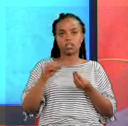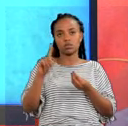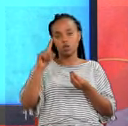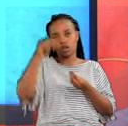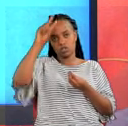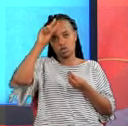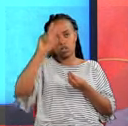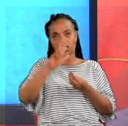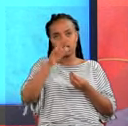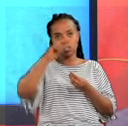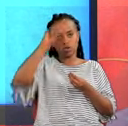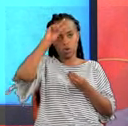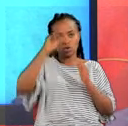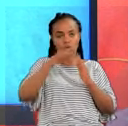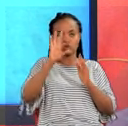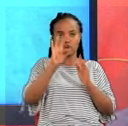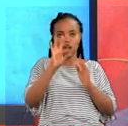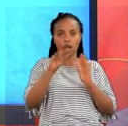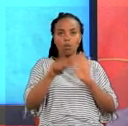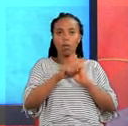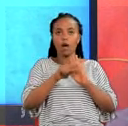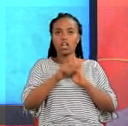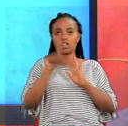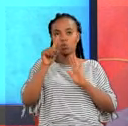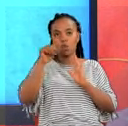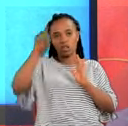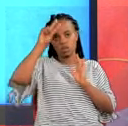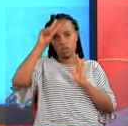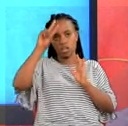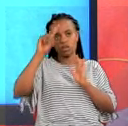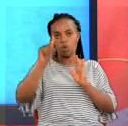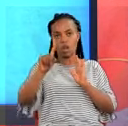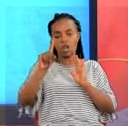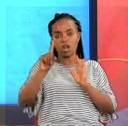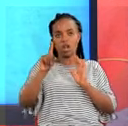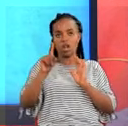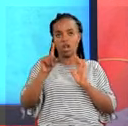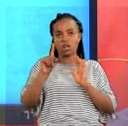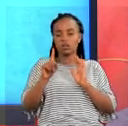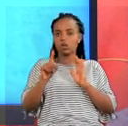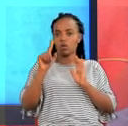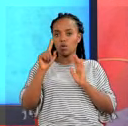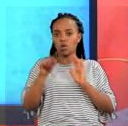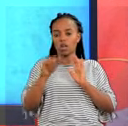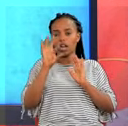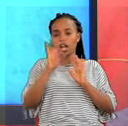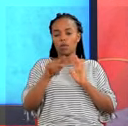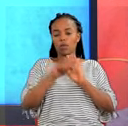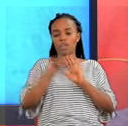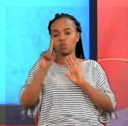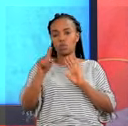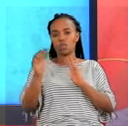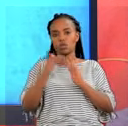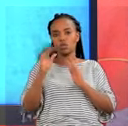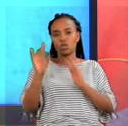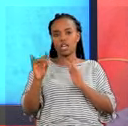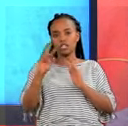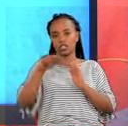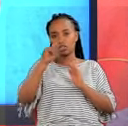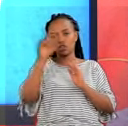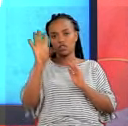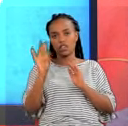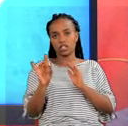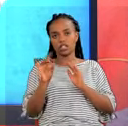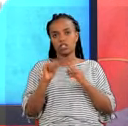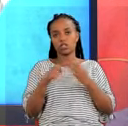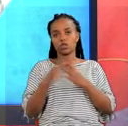this, 9, minus 1 squared is this, 1. 9 minus 1 is 8 under square root. C is